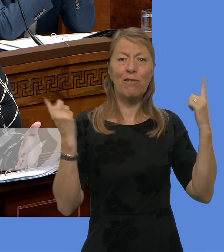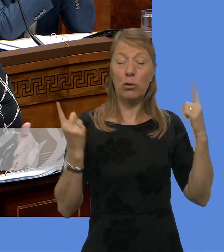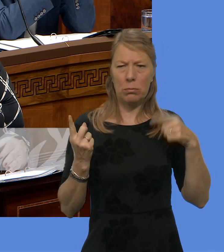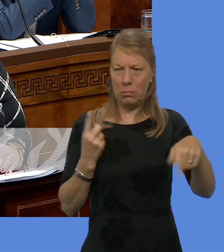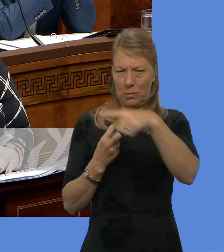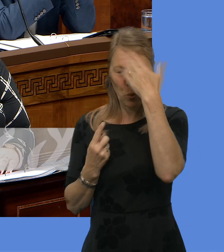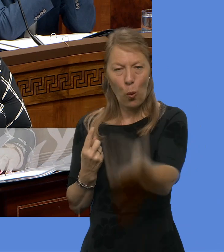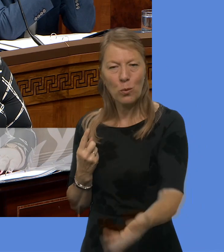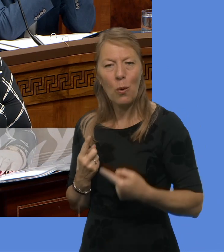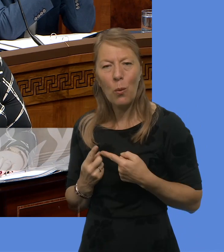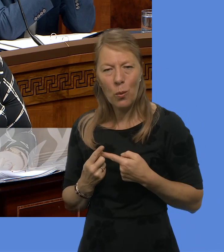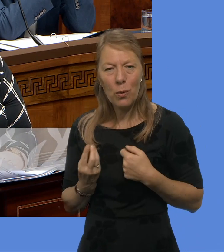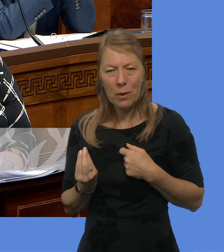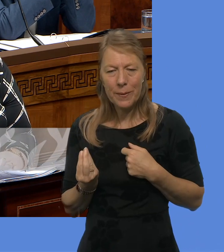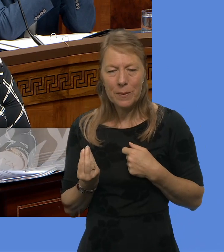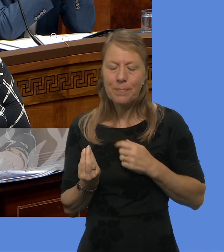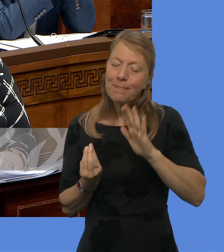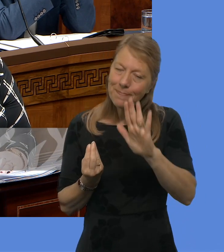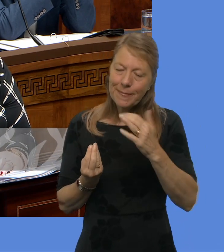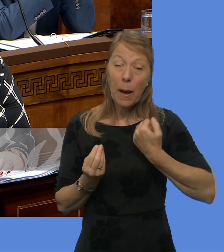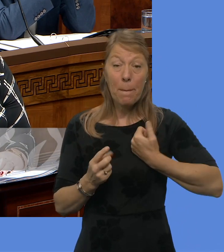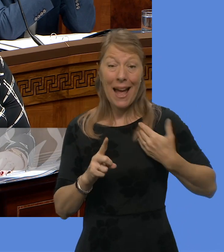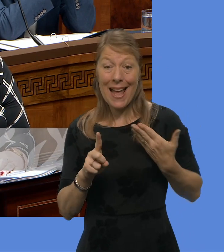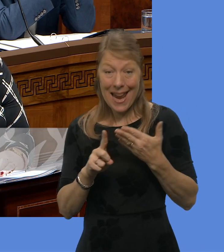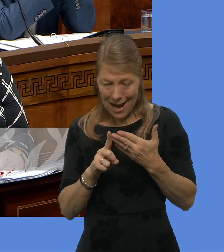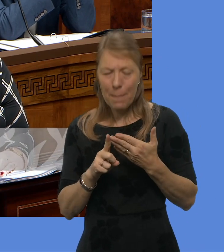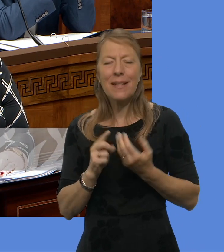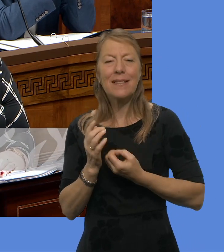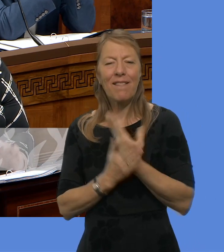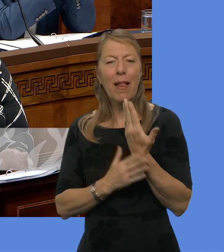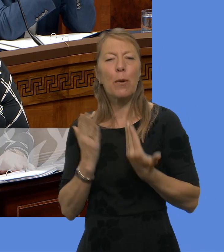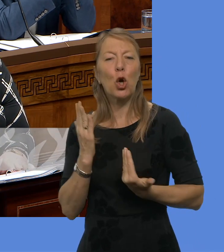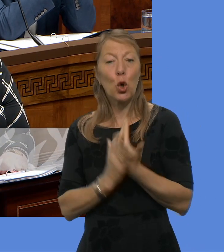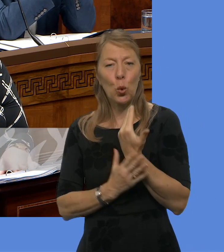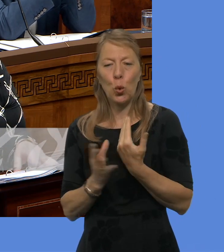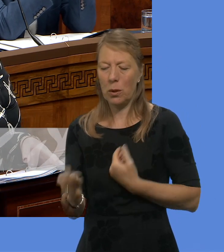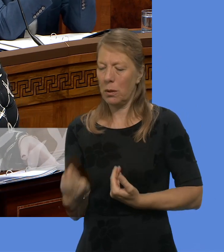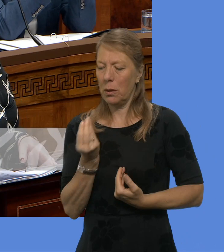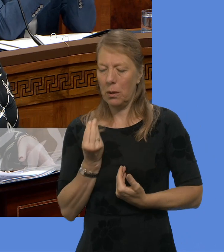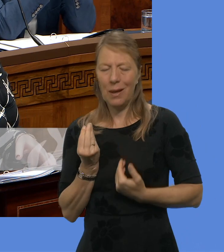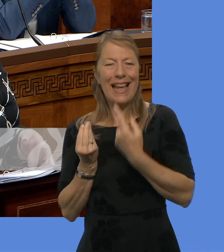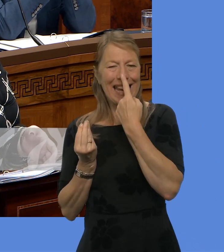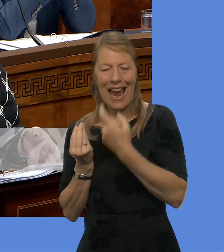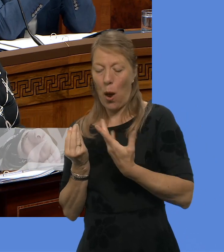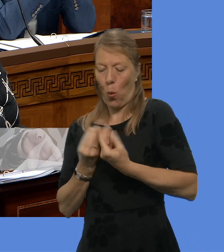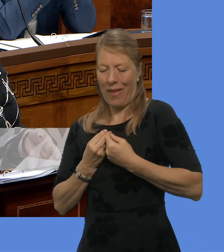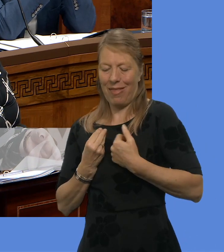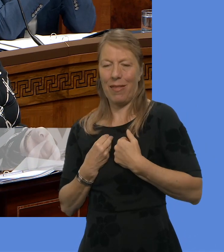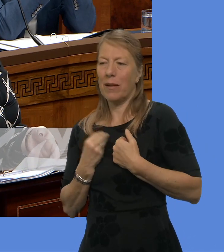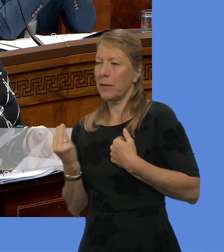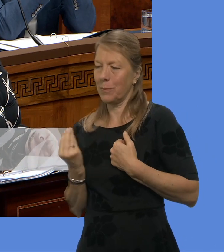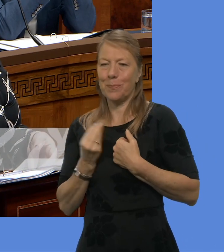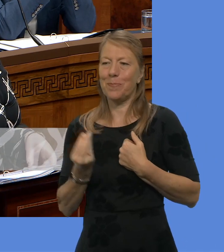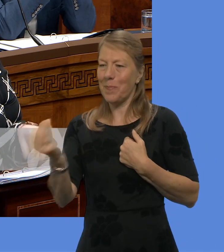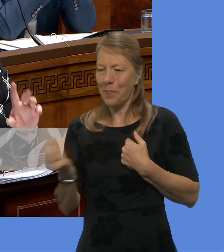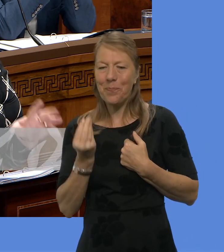issued. It remains my key objective, however, to deliver a portable disclosure solution. Technical aspects of that are complex, and work to date indicates that Northern